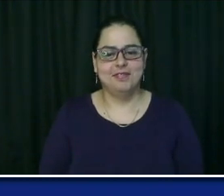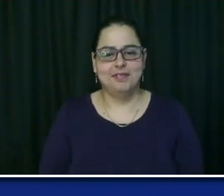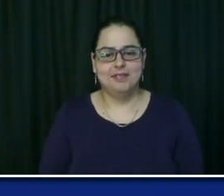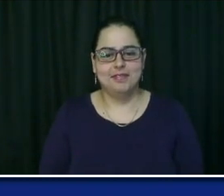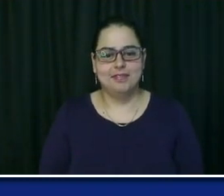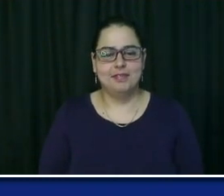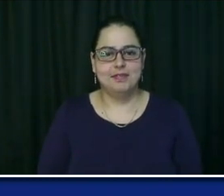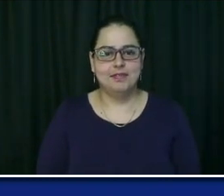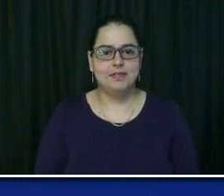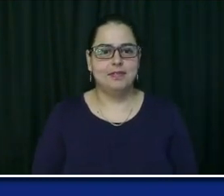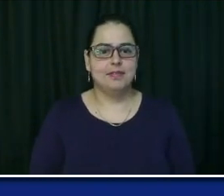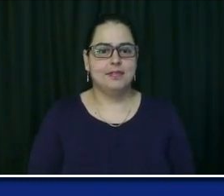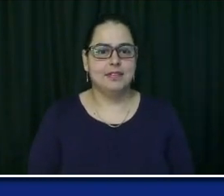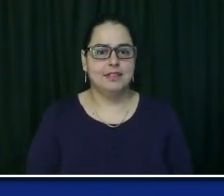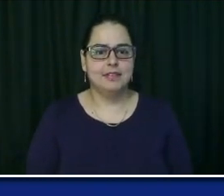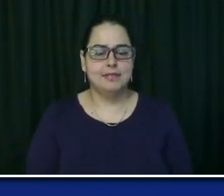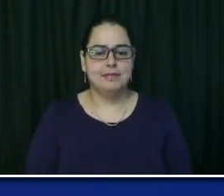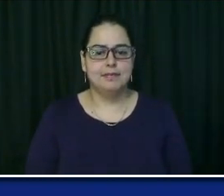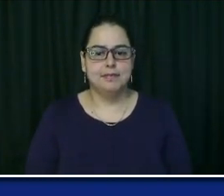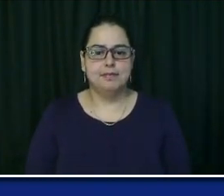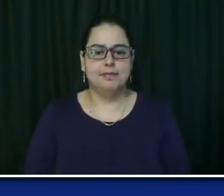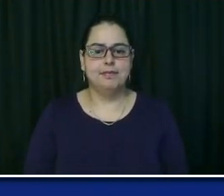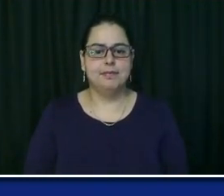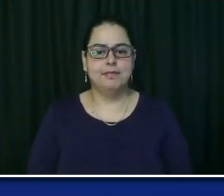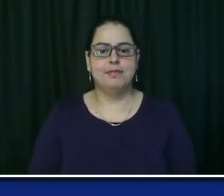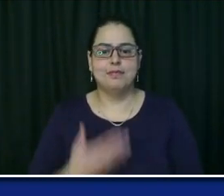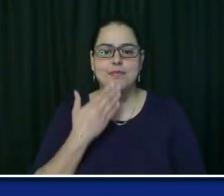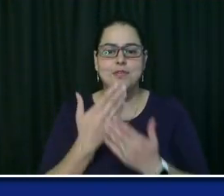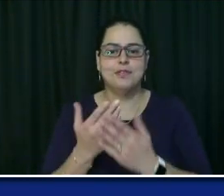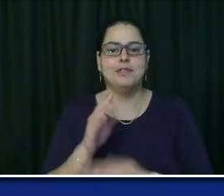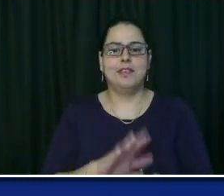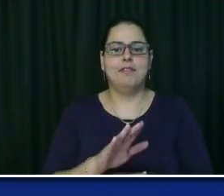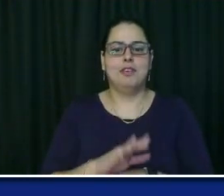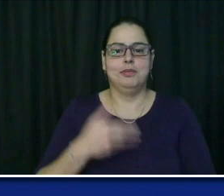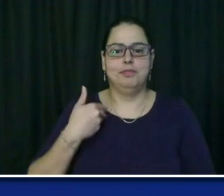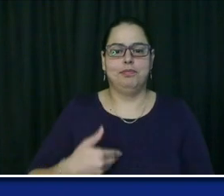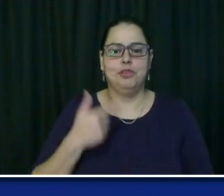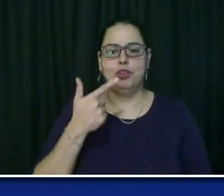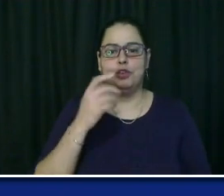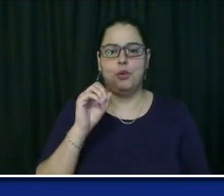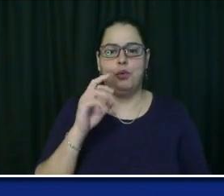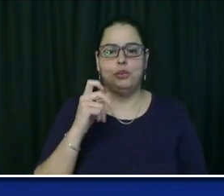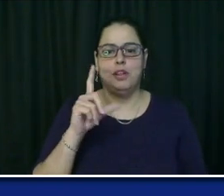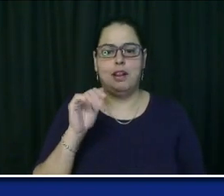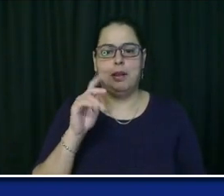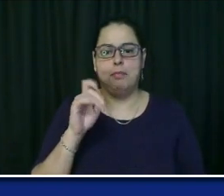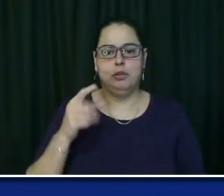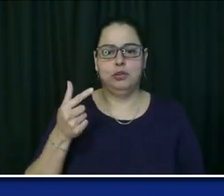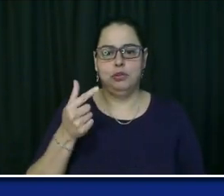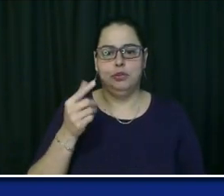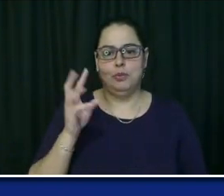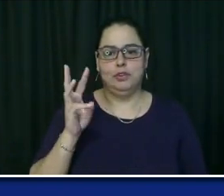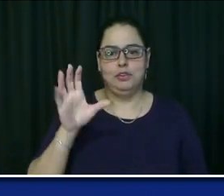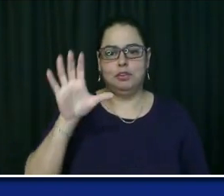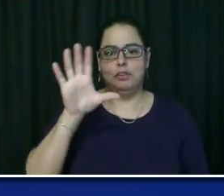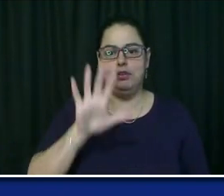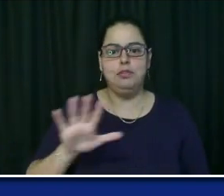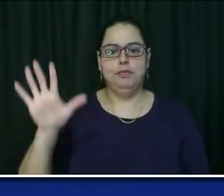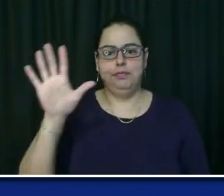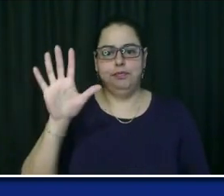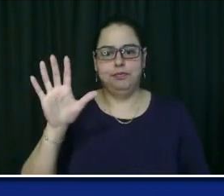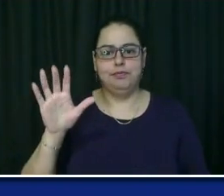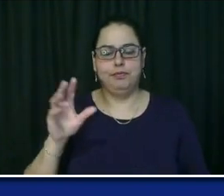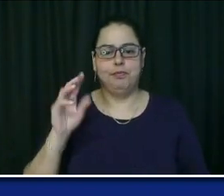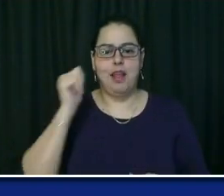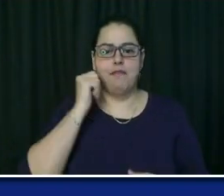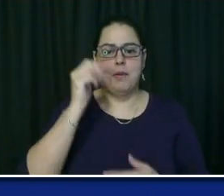Good afternoon. I'm George Latimer, Westchester County Executive, and this is our Monday weekly update on the COVID-19 outbreak in Westchester County, and we'll touch